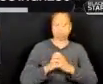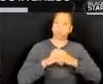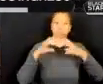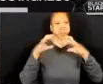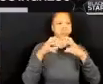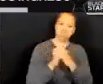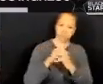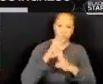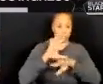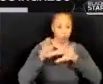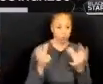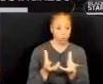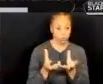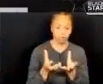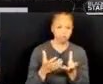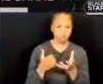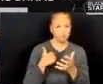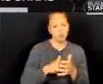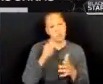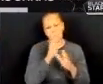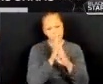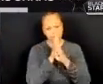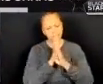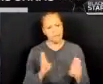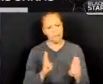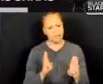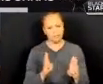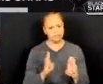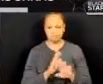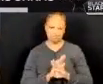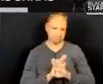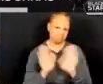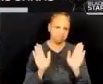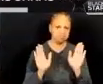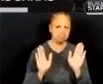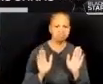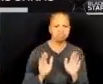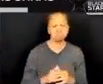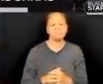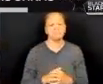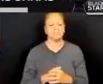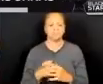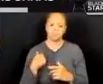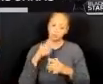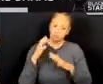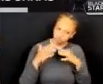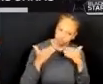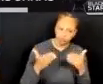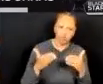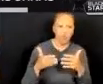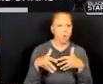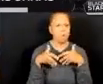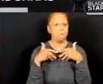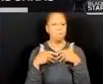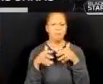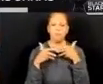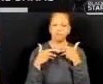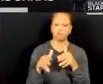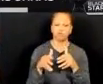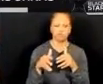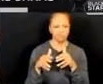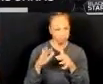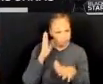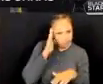anymore. If we've got to march, we'll march. If we've got to engage